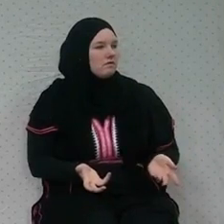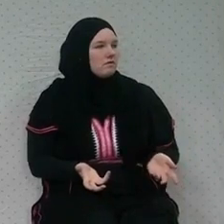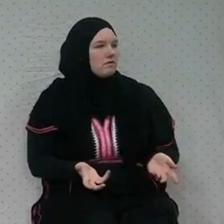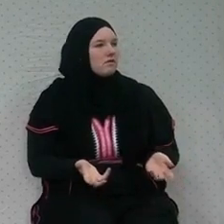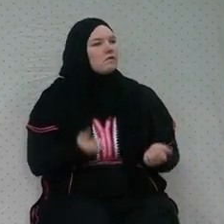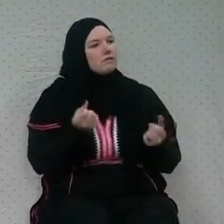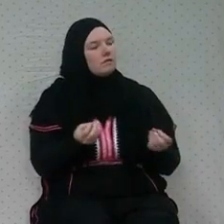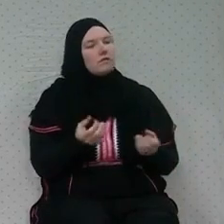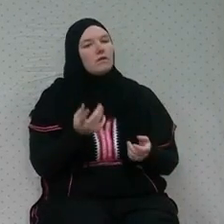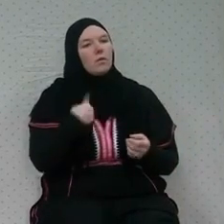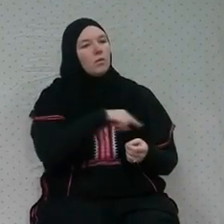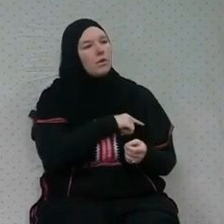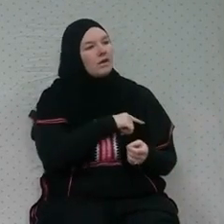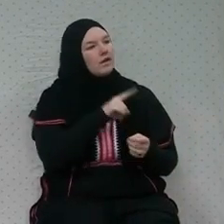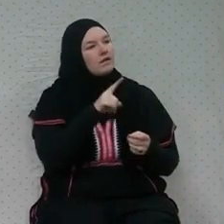that